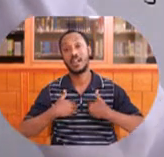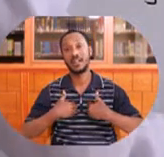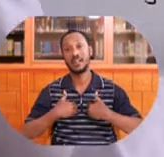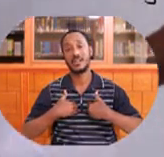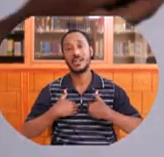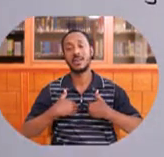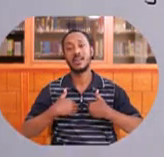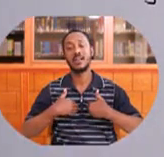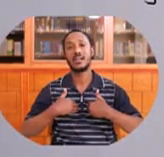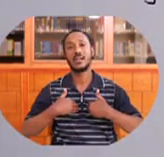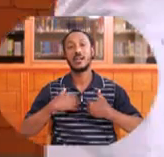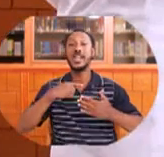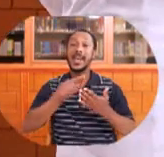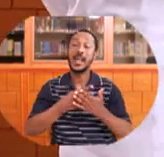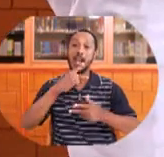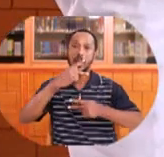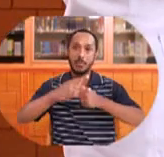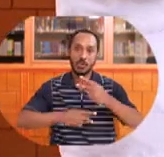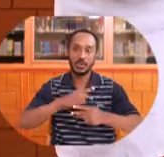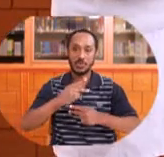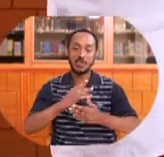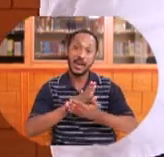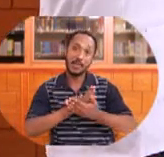of removing